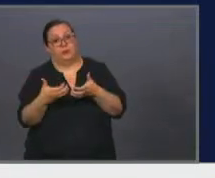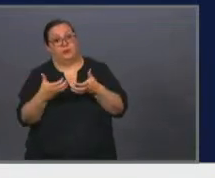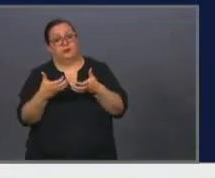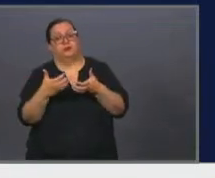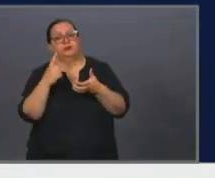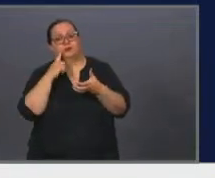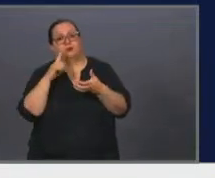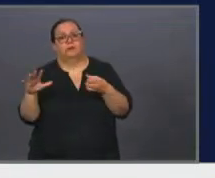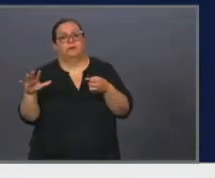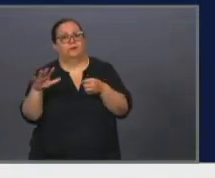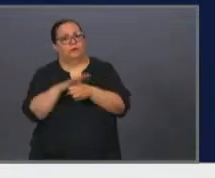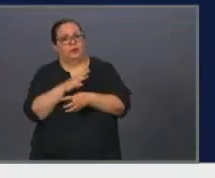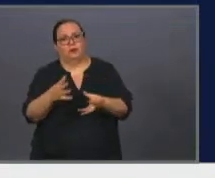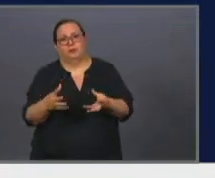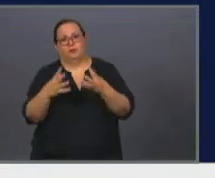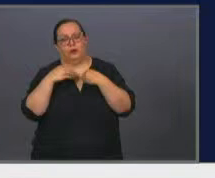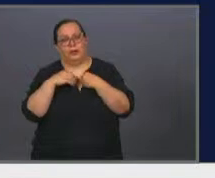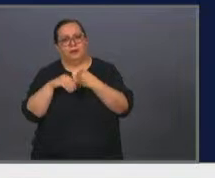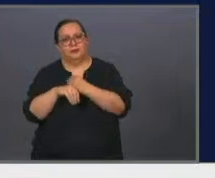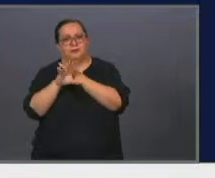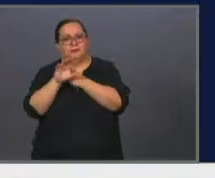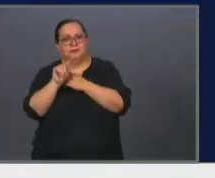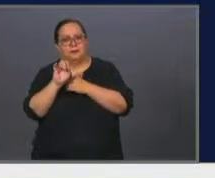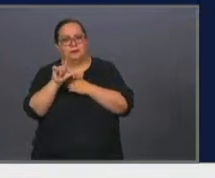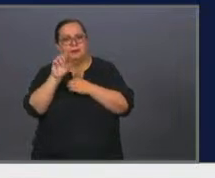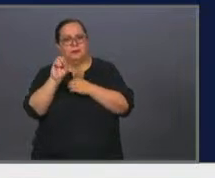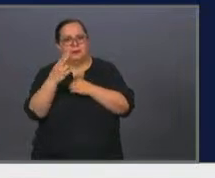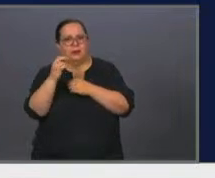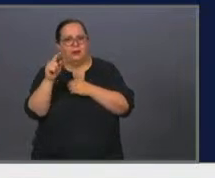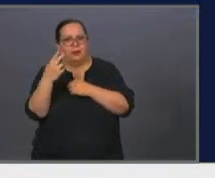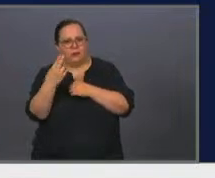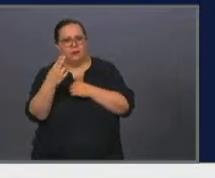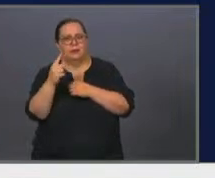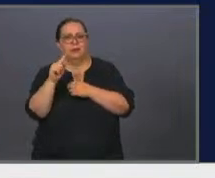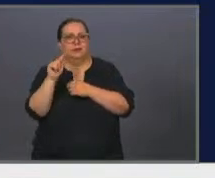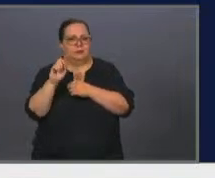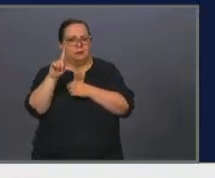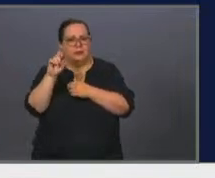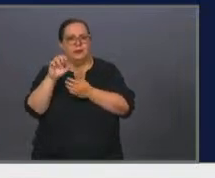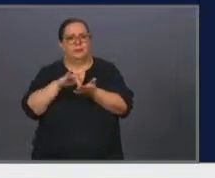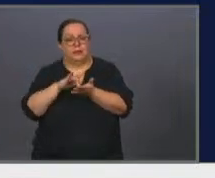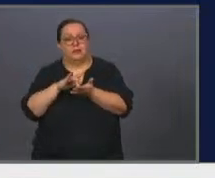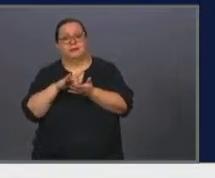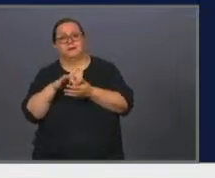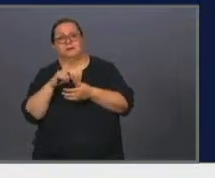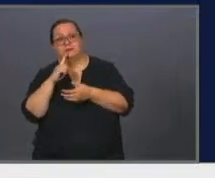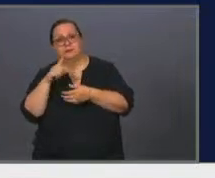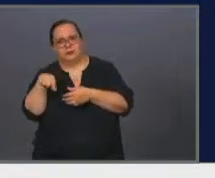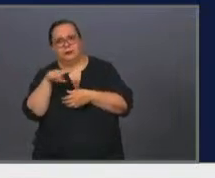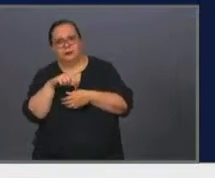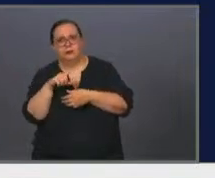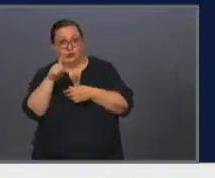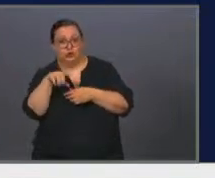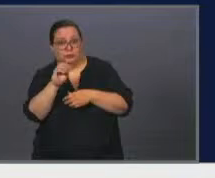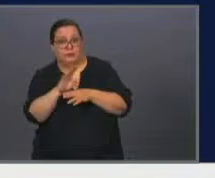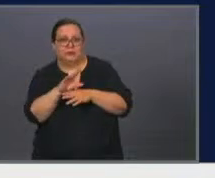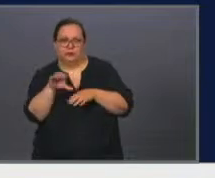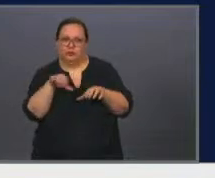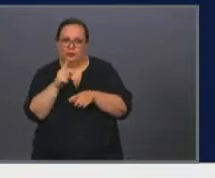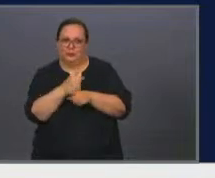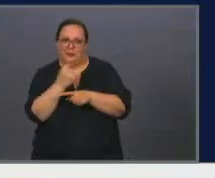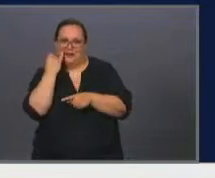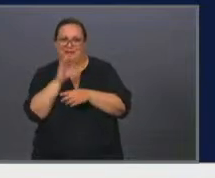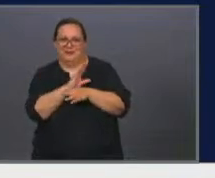embrace telemedicine more than university students. You guys are busy. You should be busy. I hope you're busy. You're doing it right if you're busy.